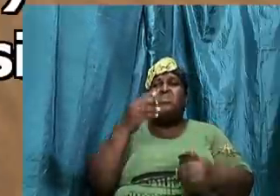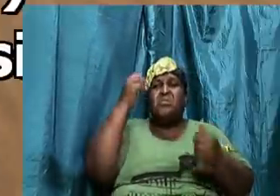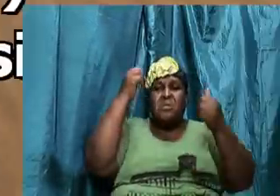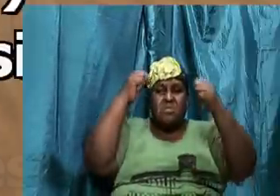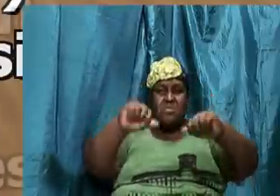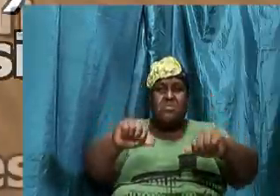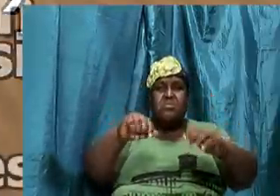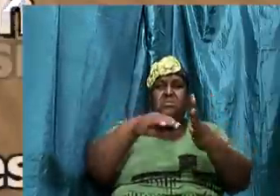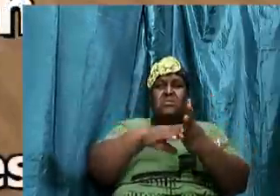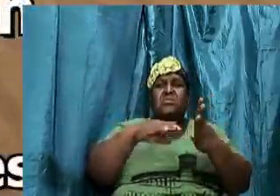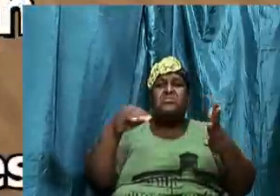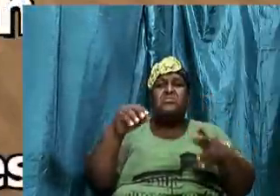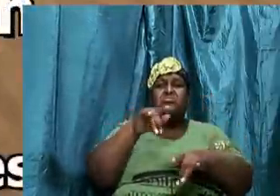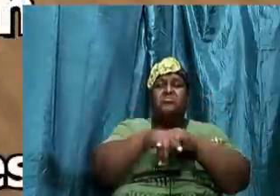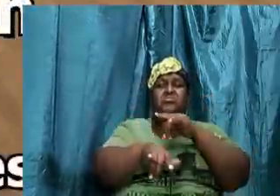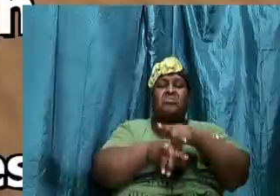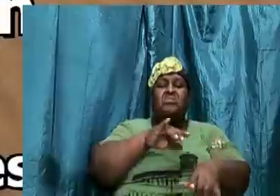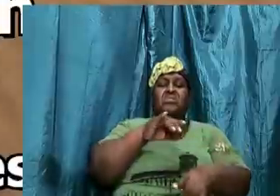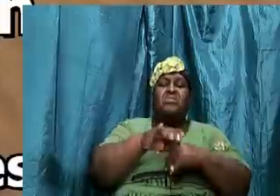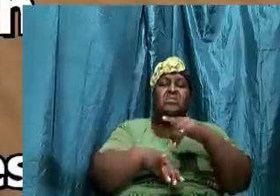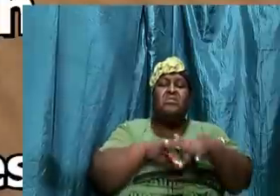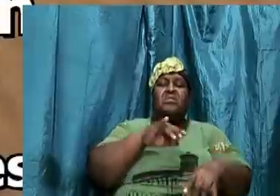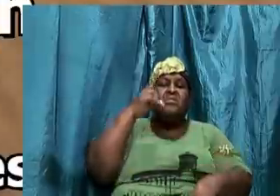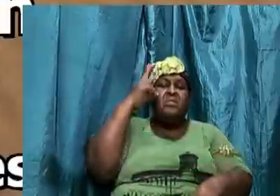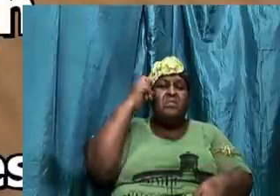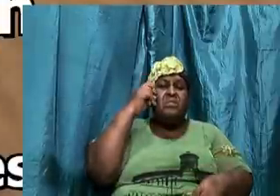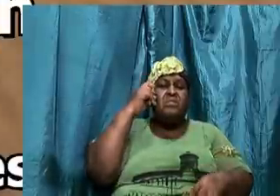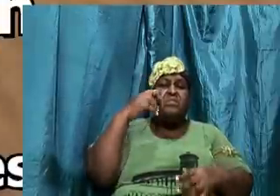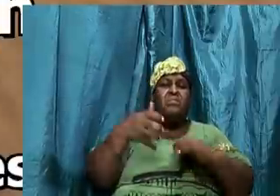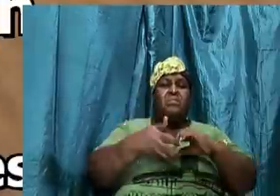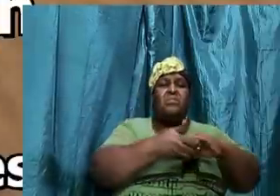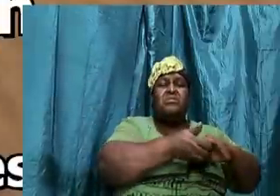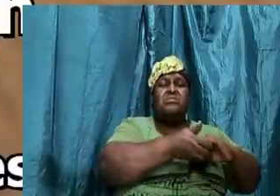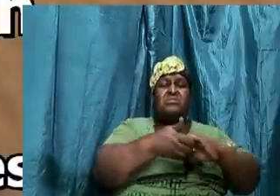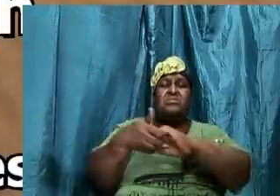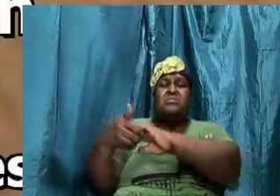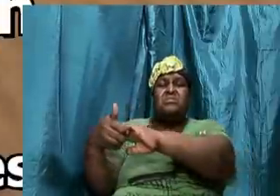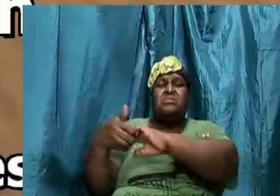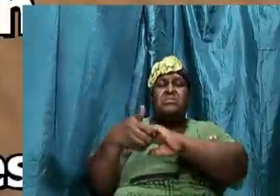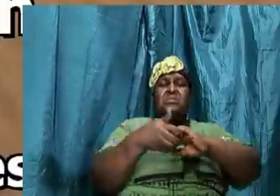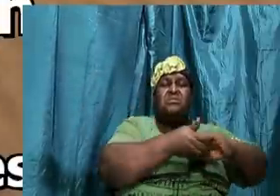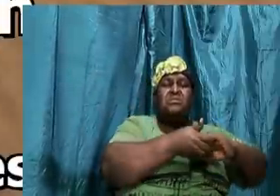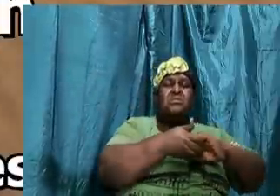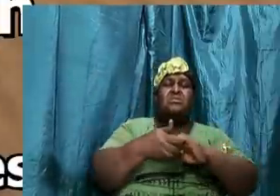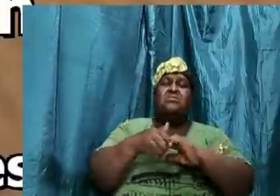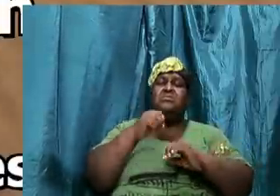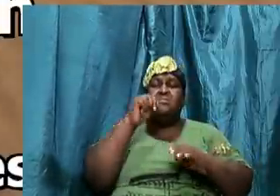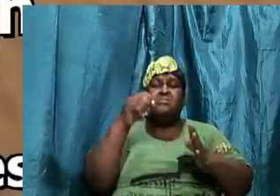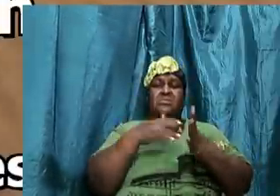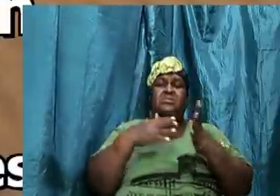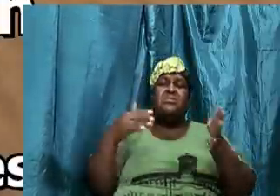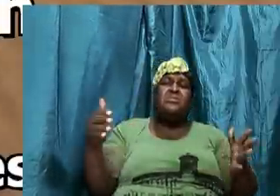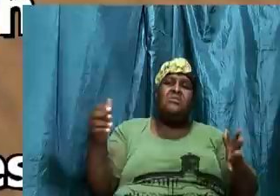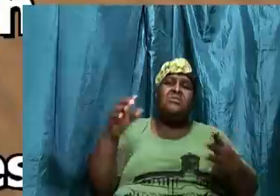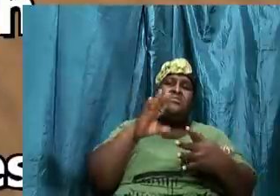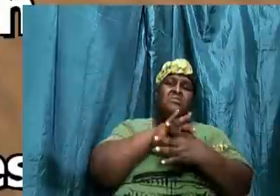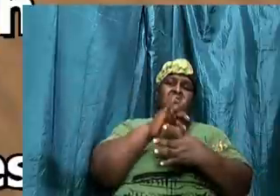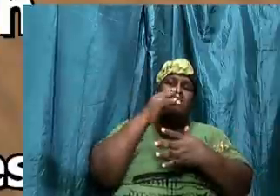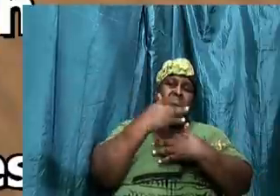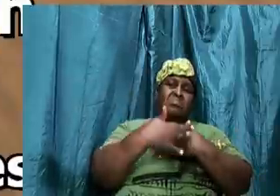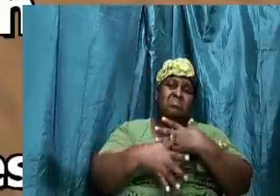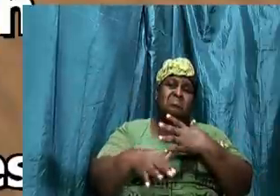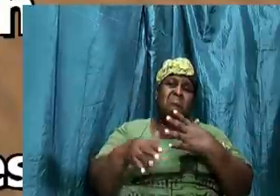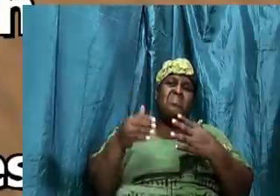devil. For we wrestle not against flesh and blood, but against principalities, against powers, against